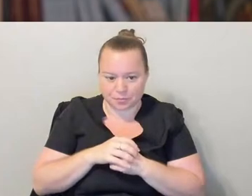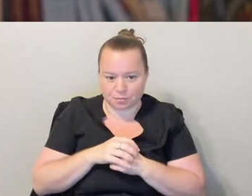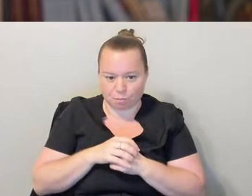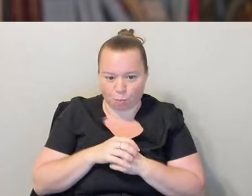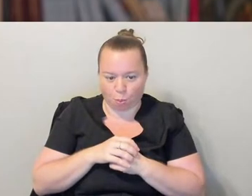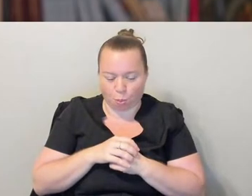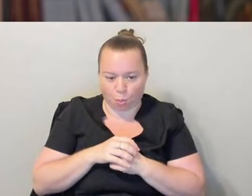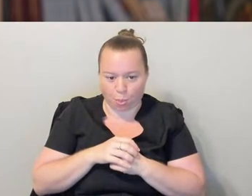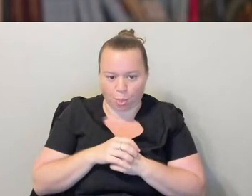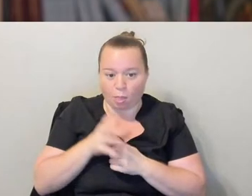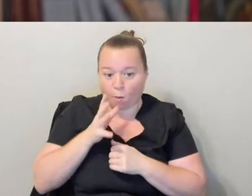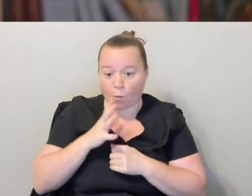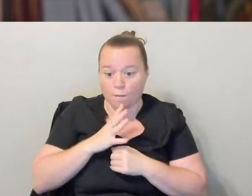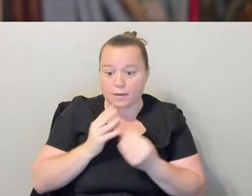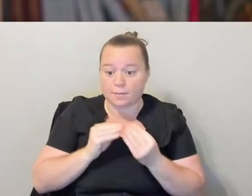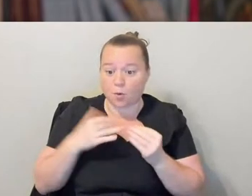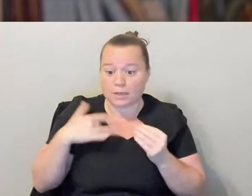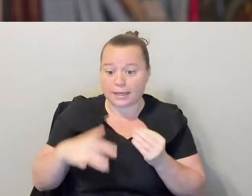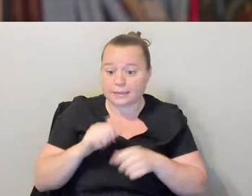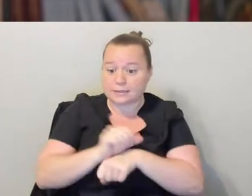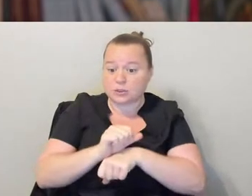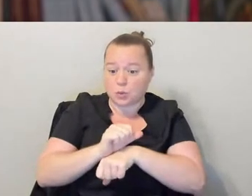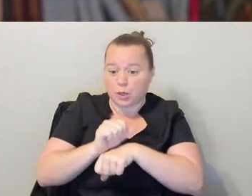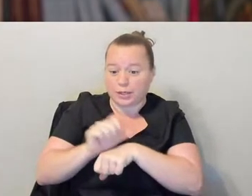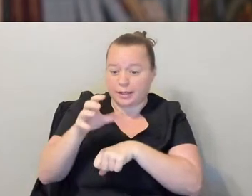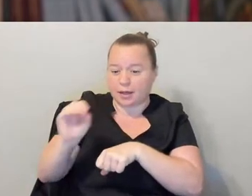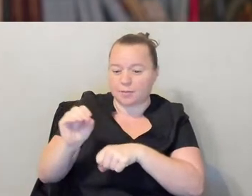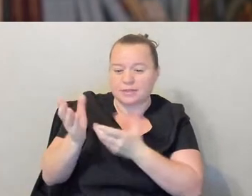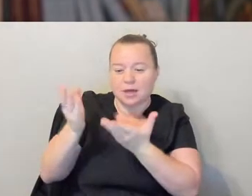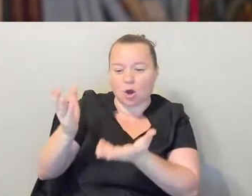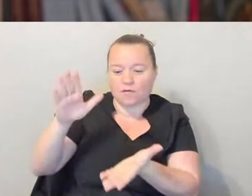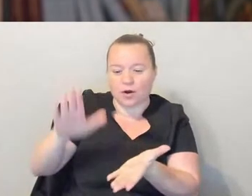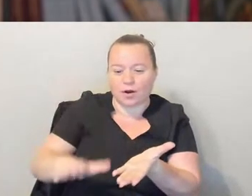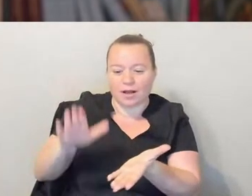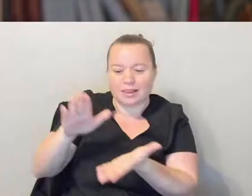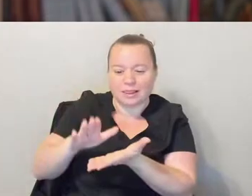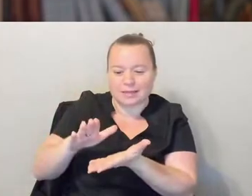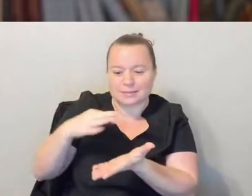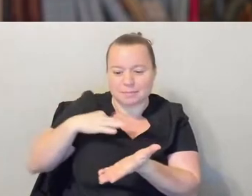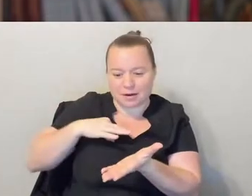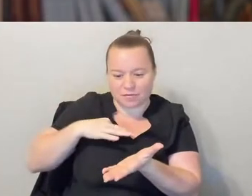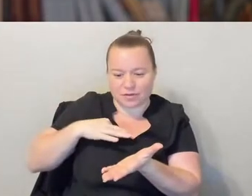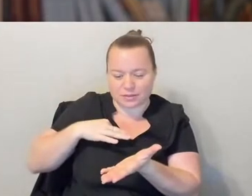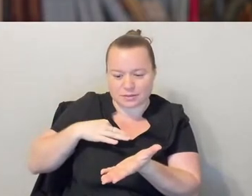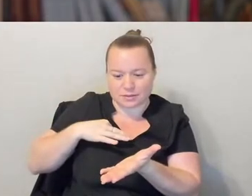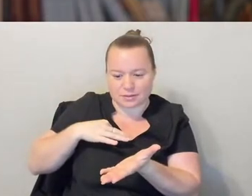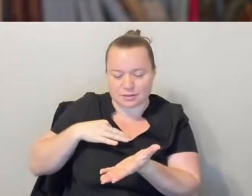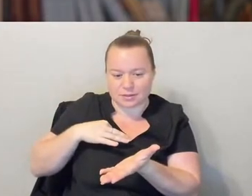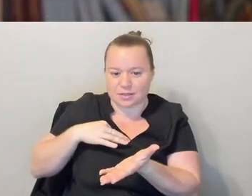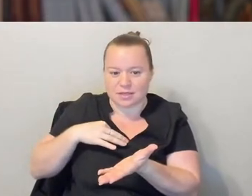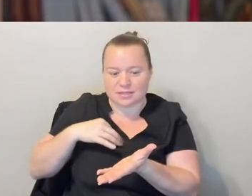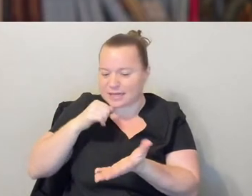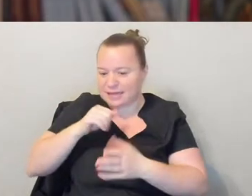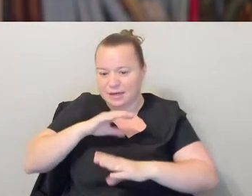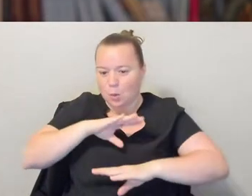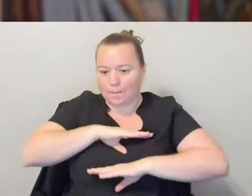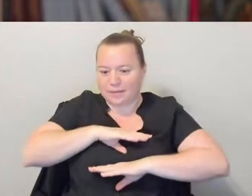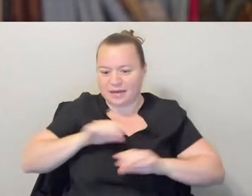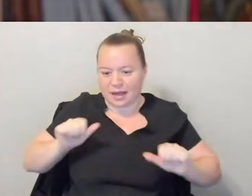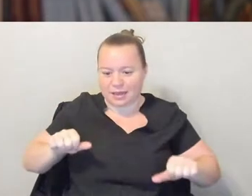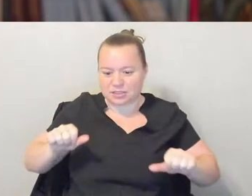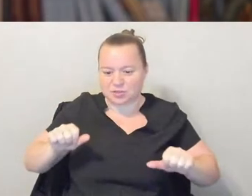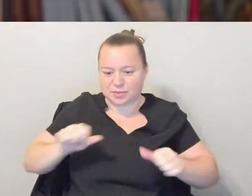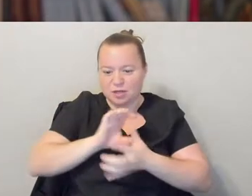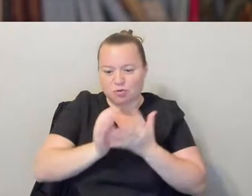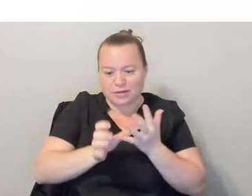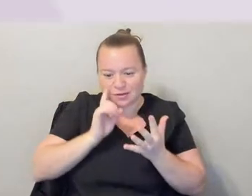more likely to work in sectors that offer lower benefits and are less likely to meet the eligibility criteria for